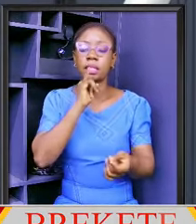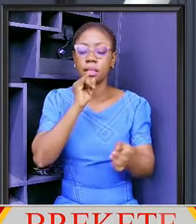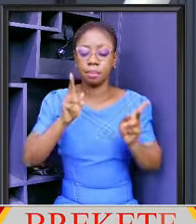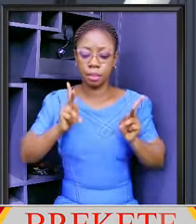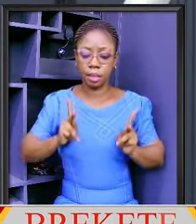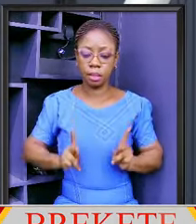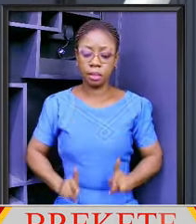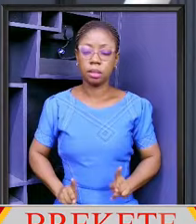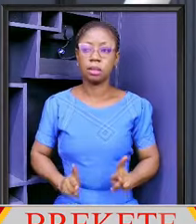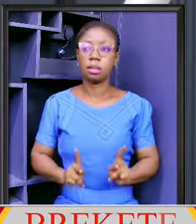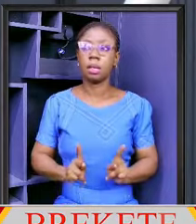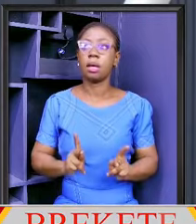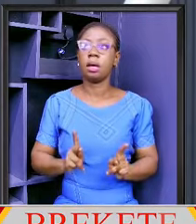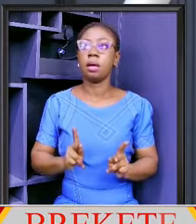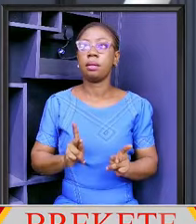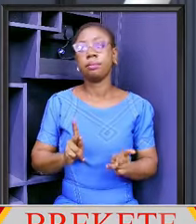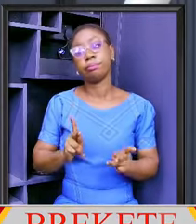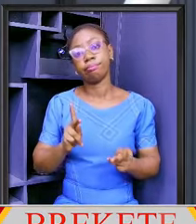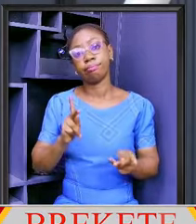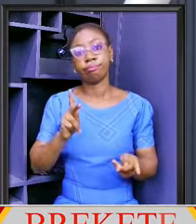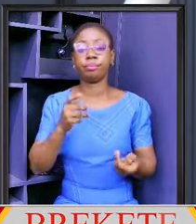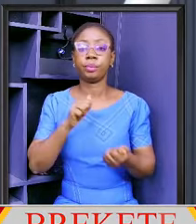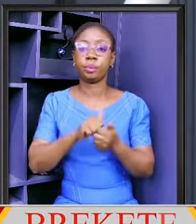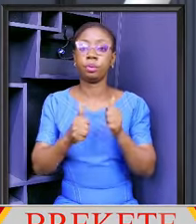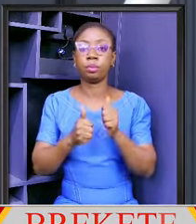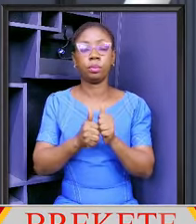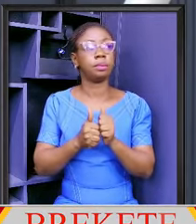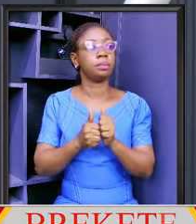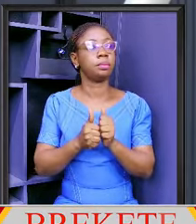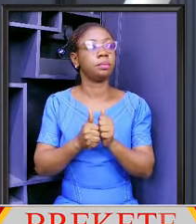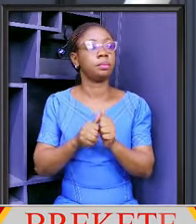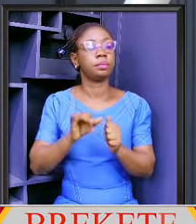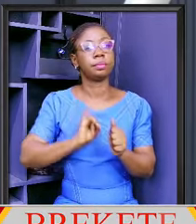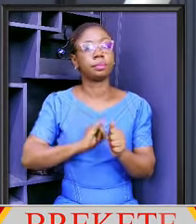personal misunderstanding there this person won't run and down. I say